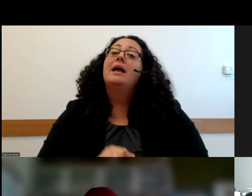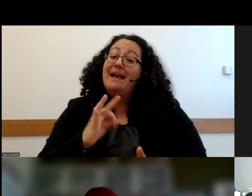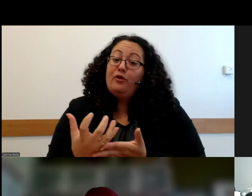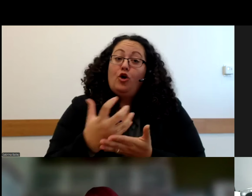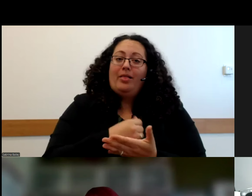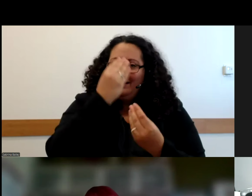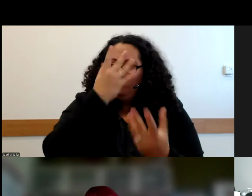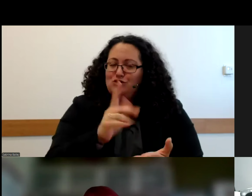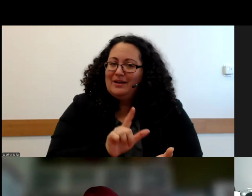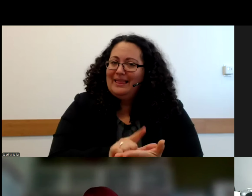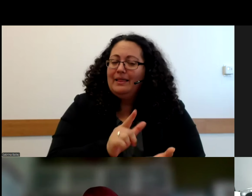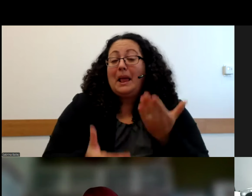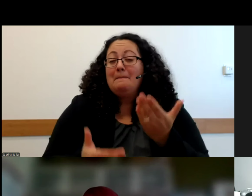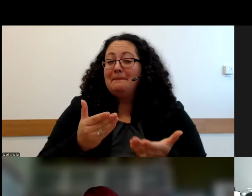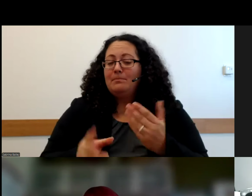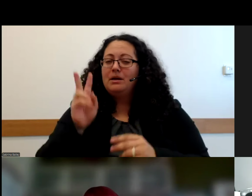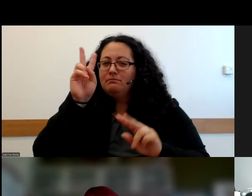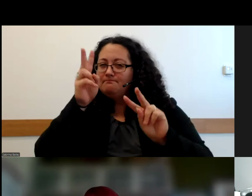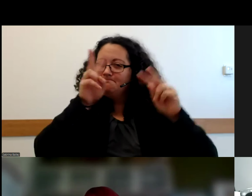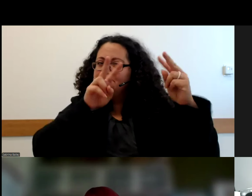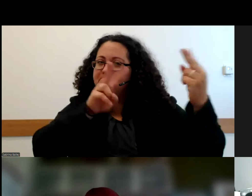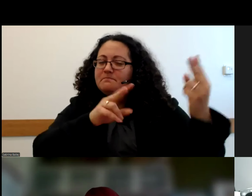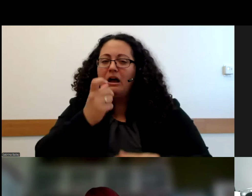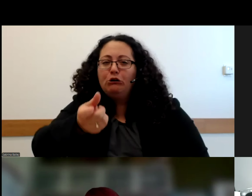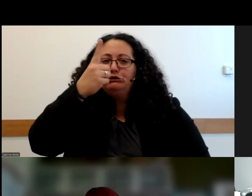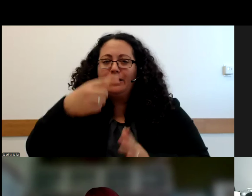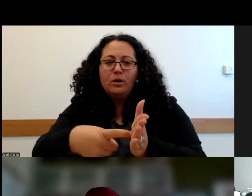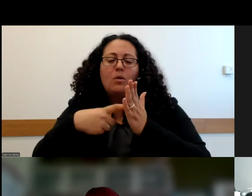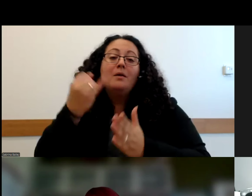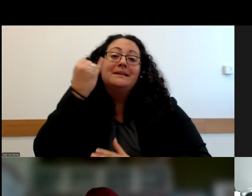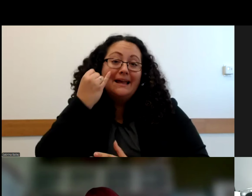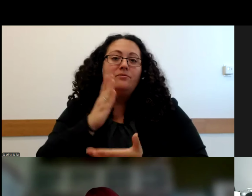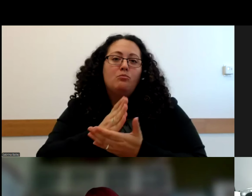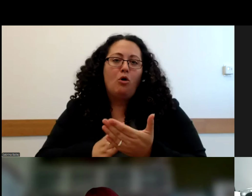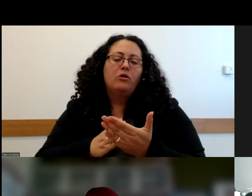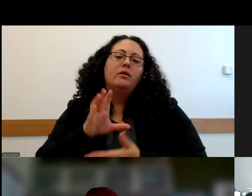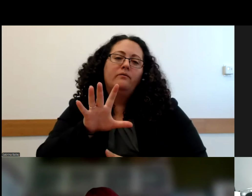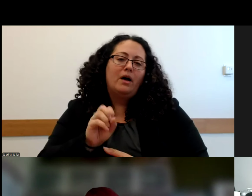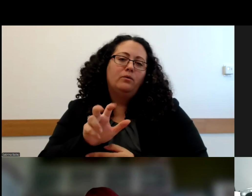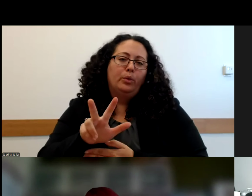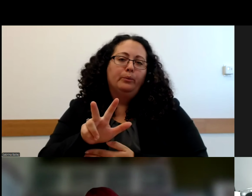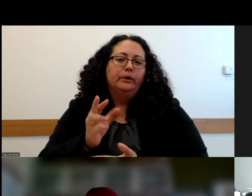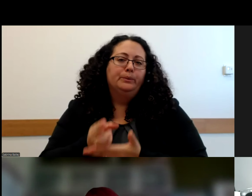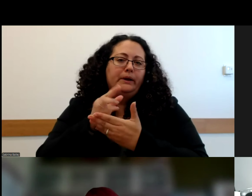that information and may be misunderstanding the requirements if they are subject to Section 503.